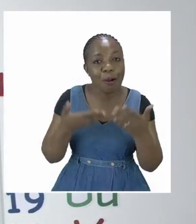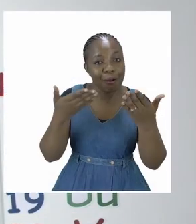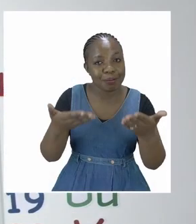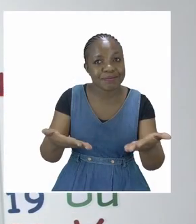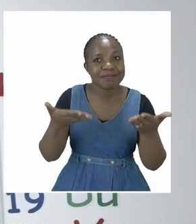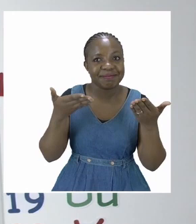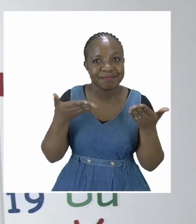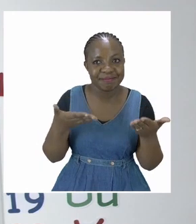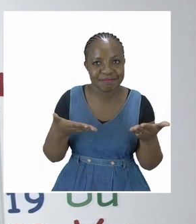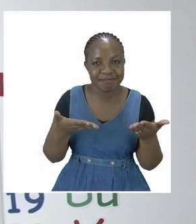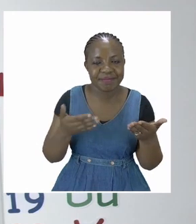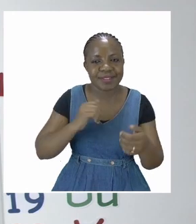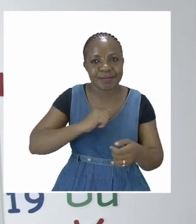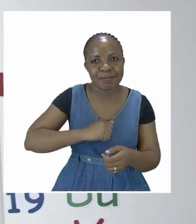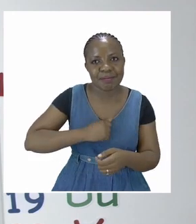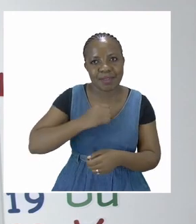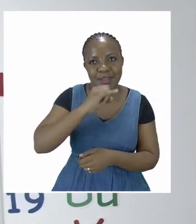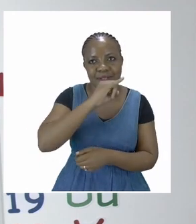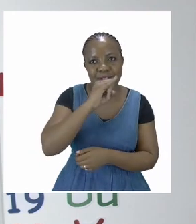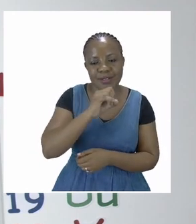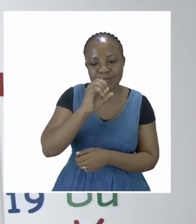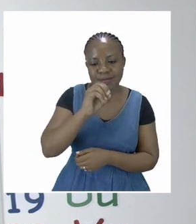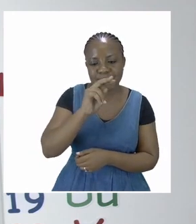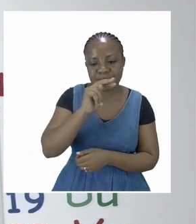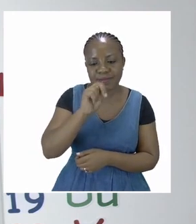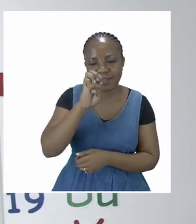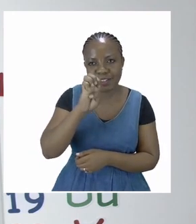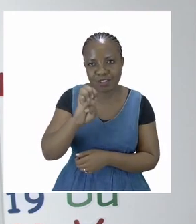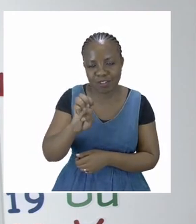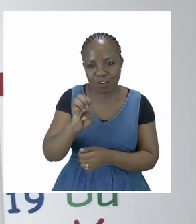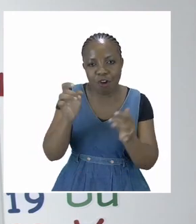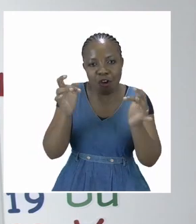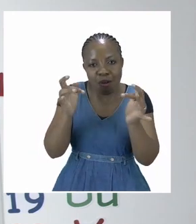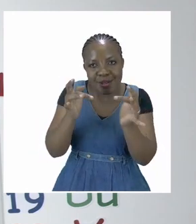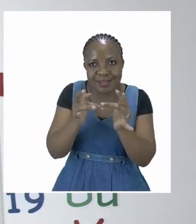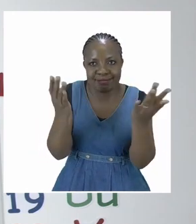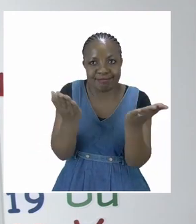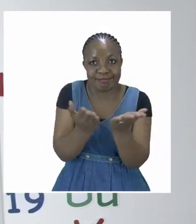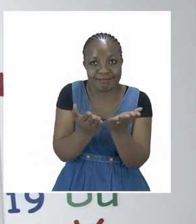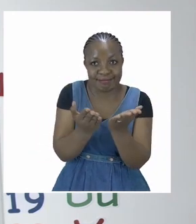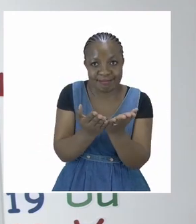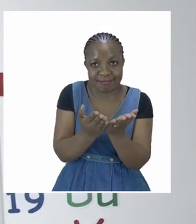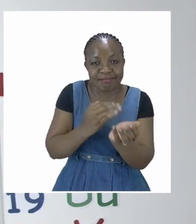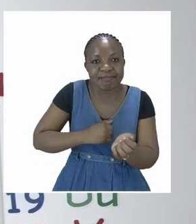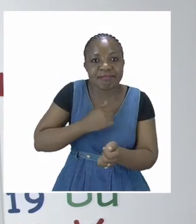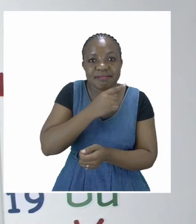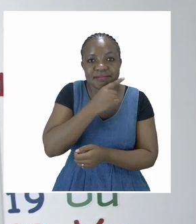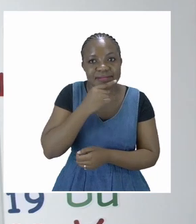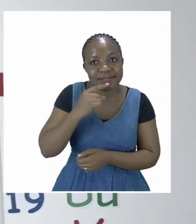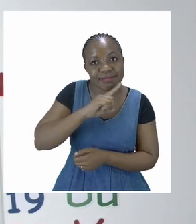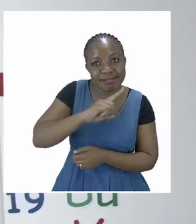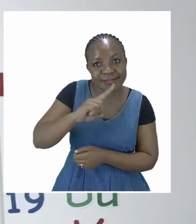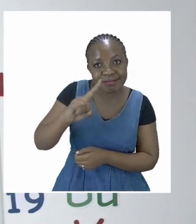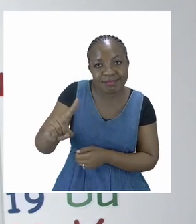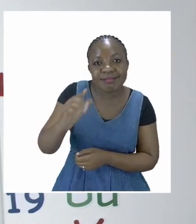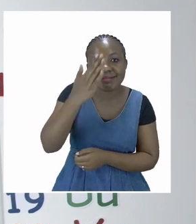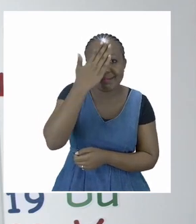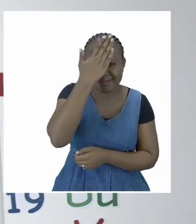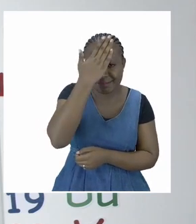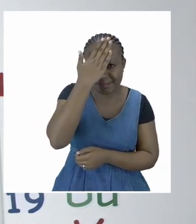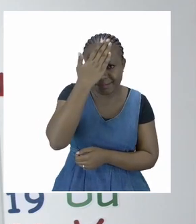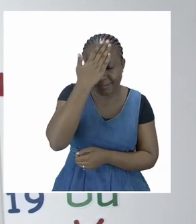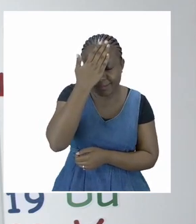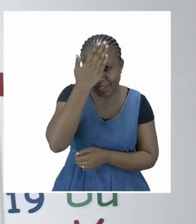Welcome to My Zone Online School. My name is Teacher Mutsa. Get your education